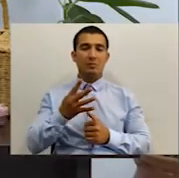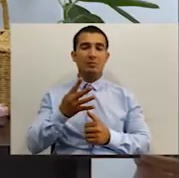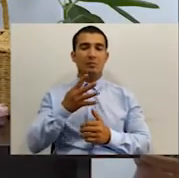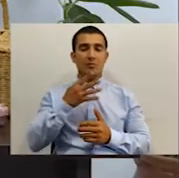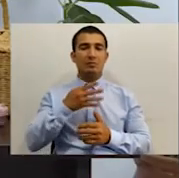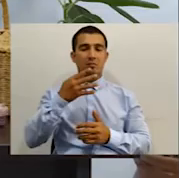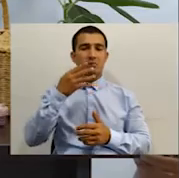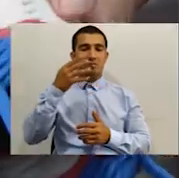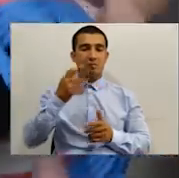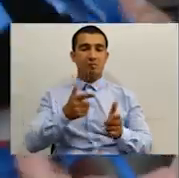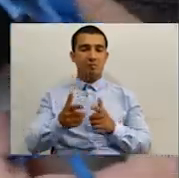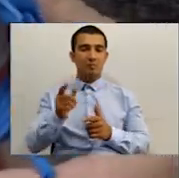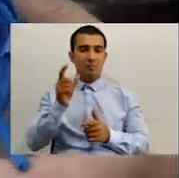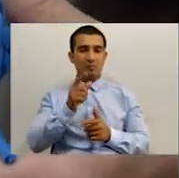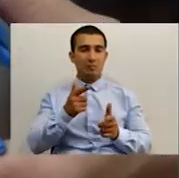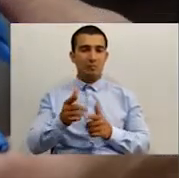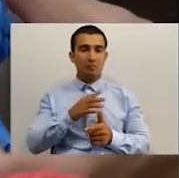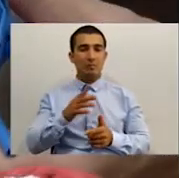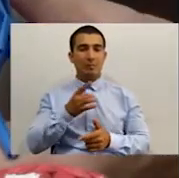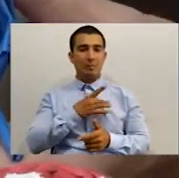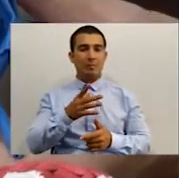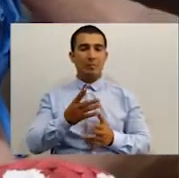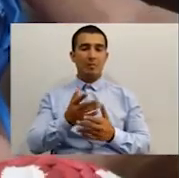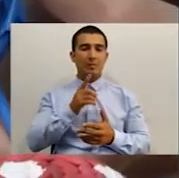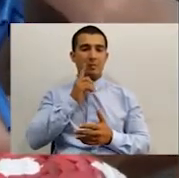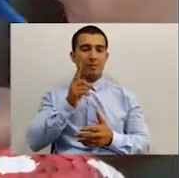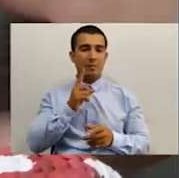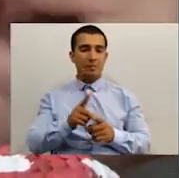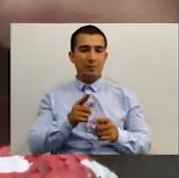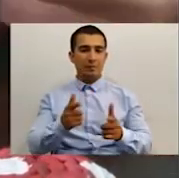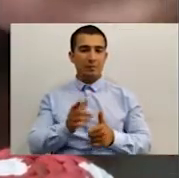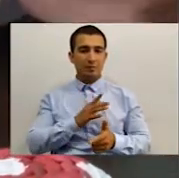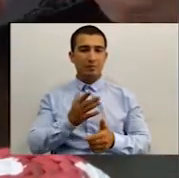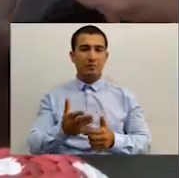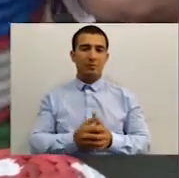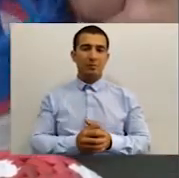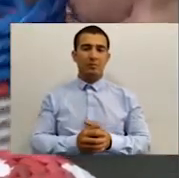to'r qator-qator to'qib oldi, ko'kki ham, oqqi ham, yashilli ham.